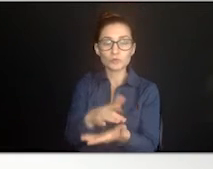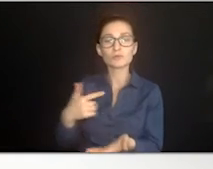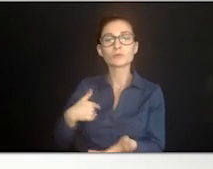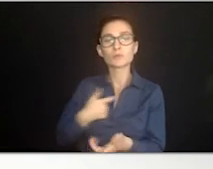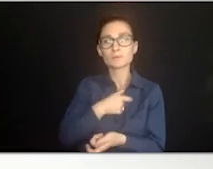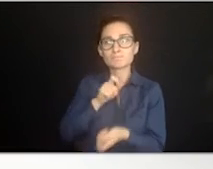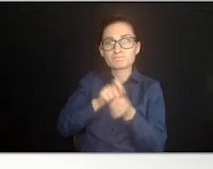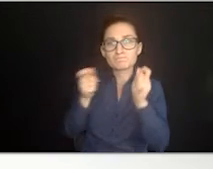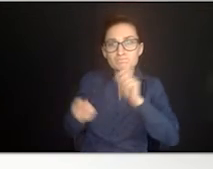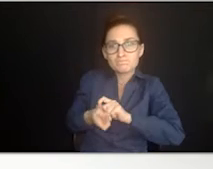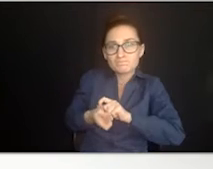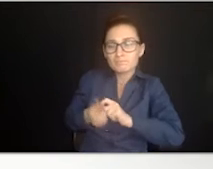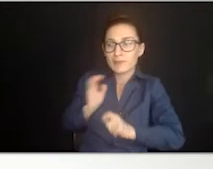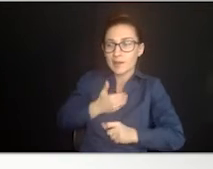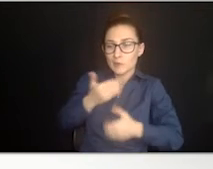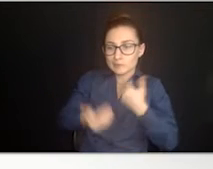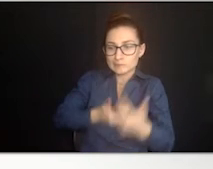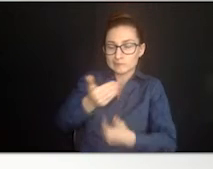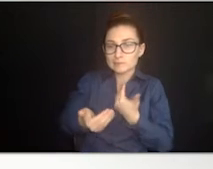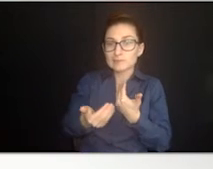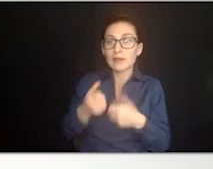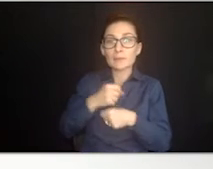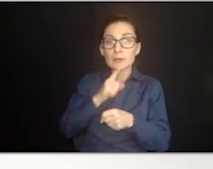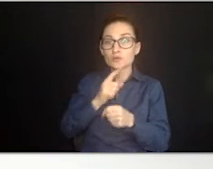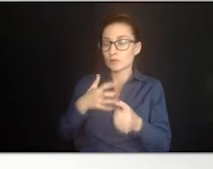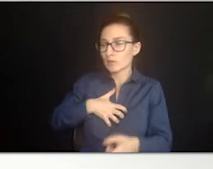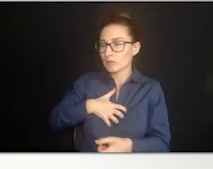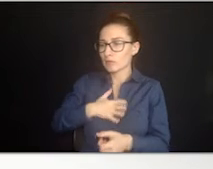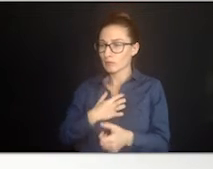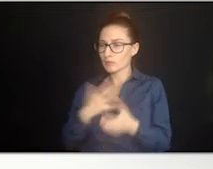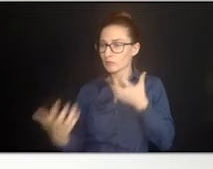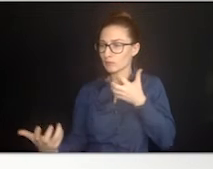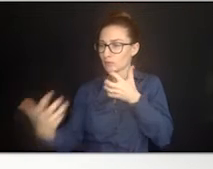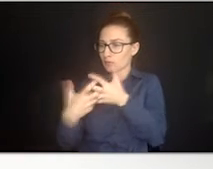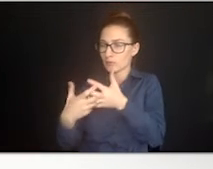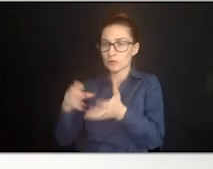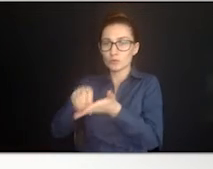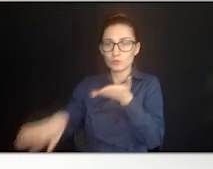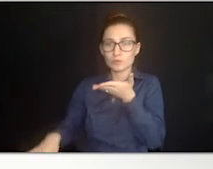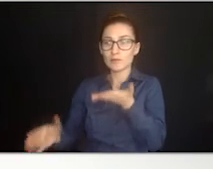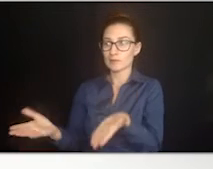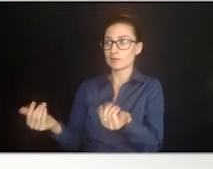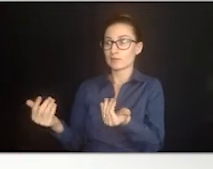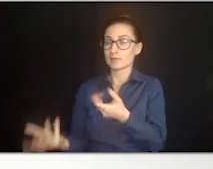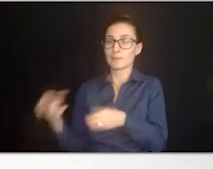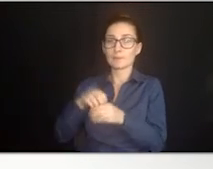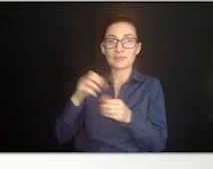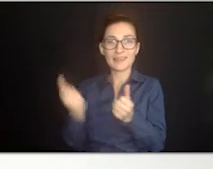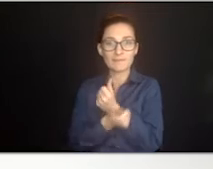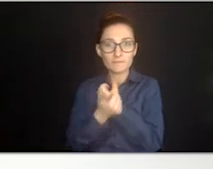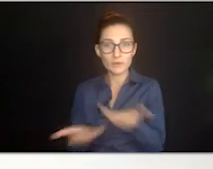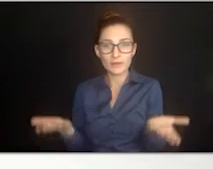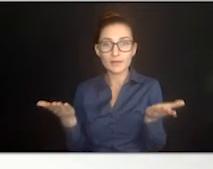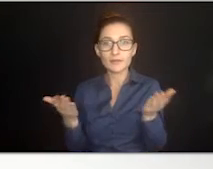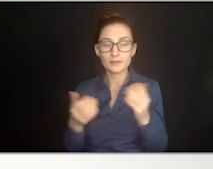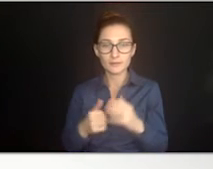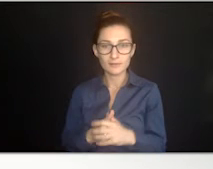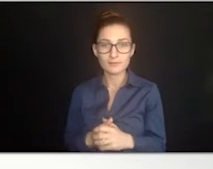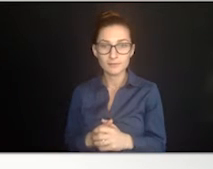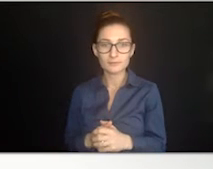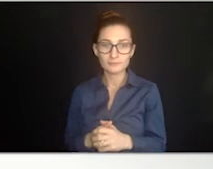How do we accommodate the students to make sure that they feel like they are part of everything that goes on at the school?